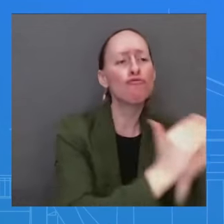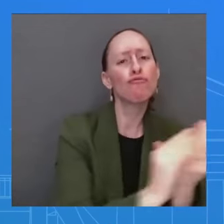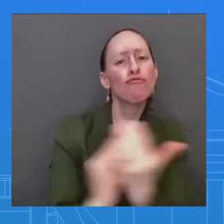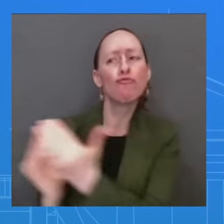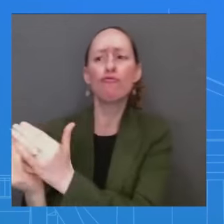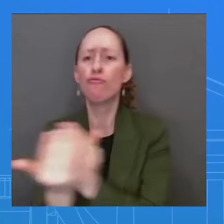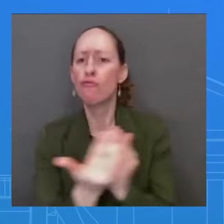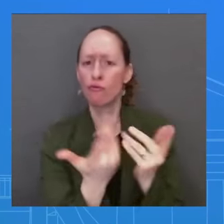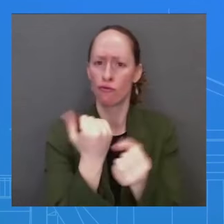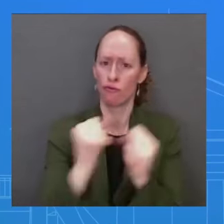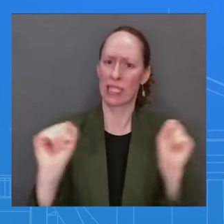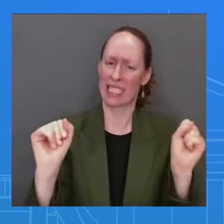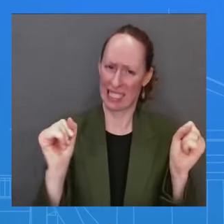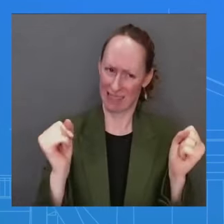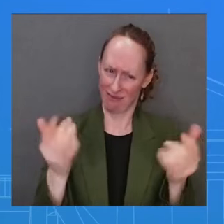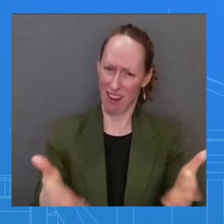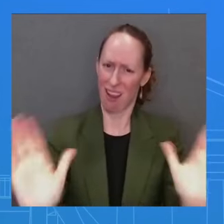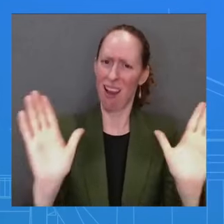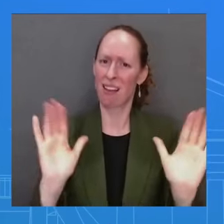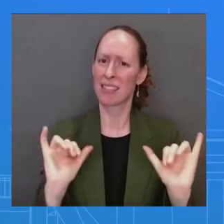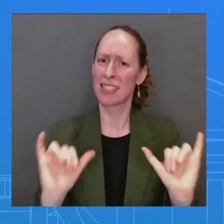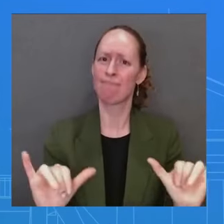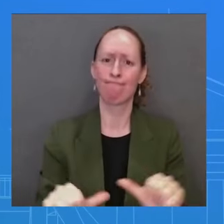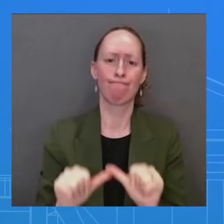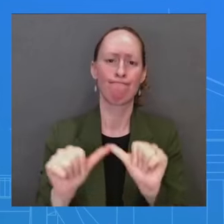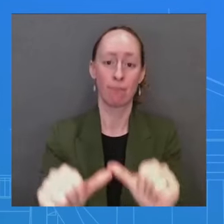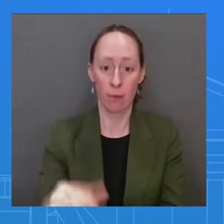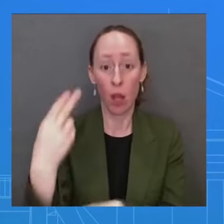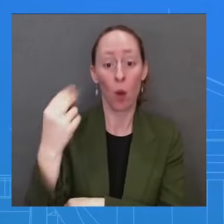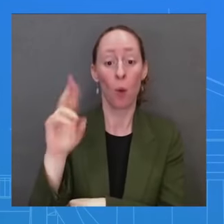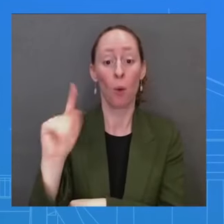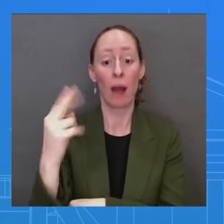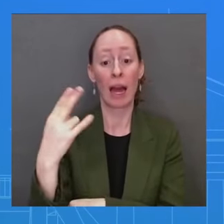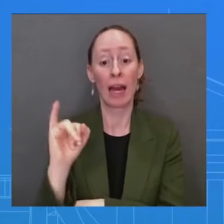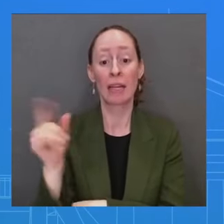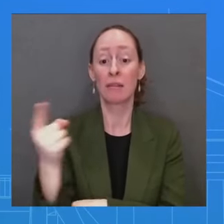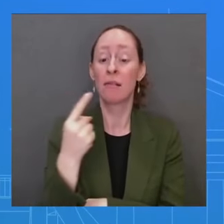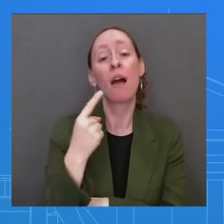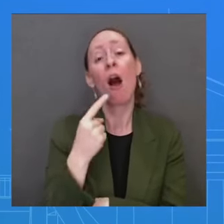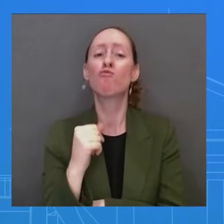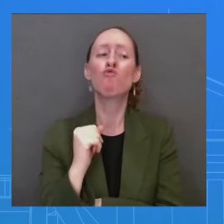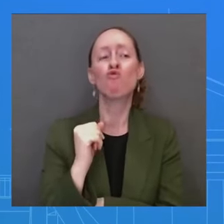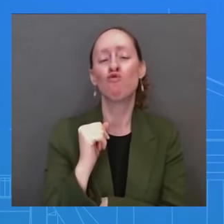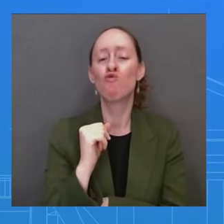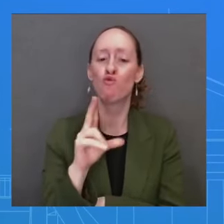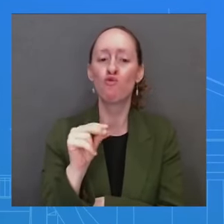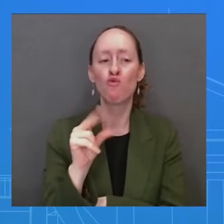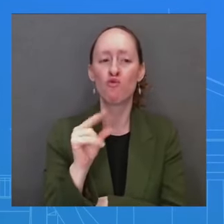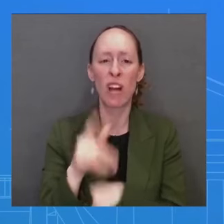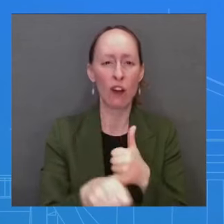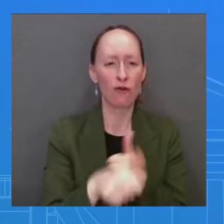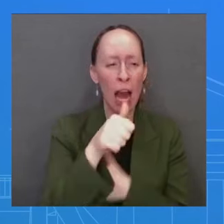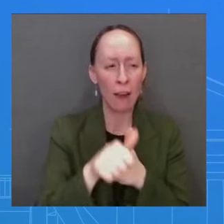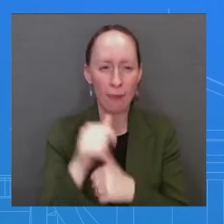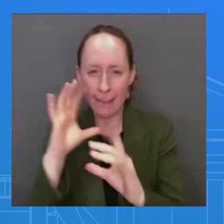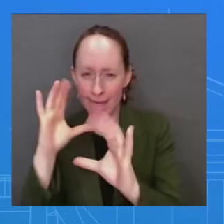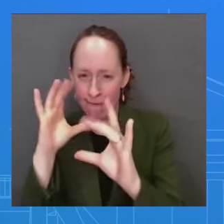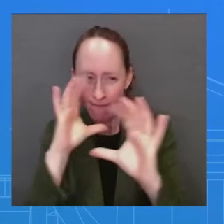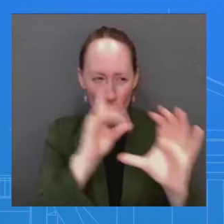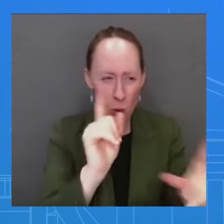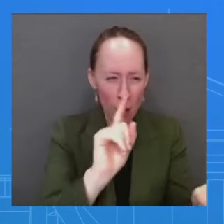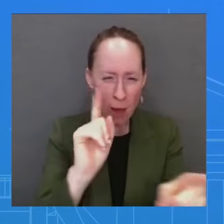say, they are threatening and targeting commercial vessels with ties to countries all over the world, many of which have no connection